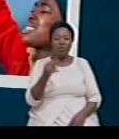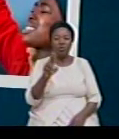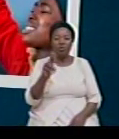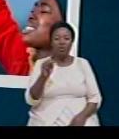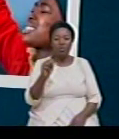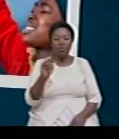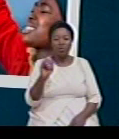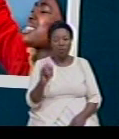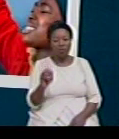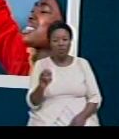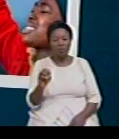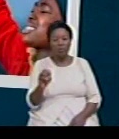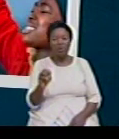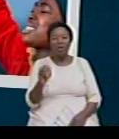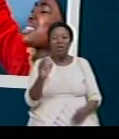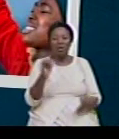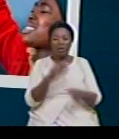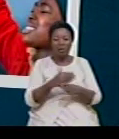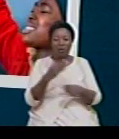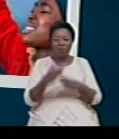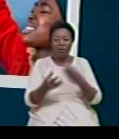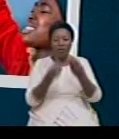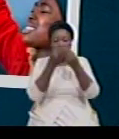will be communicated to you.